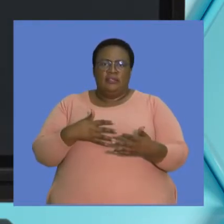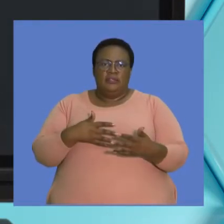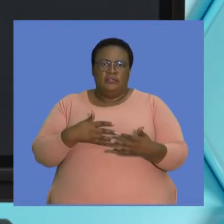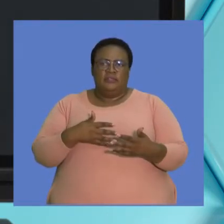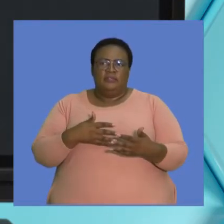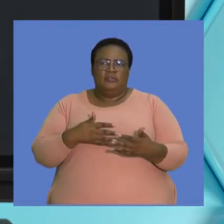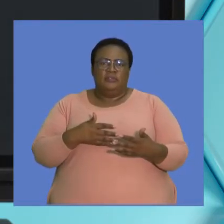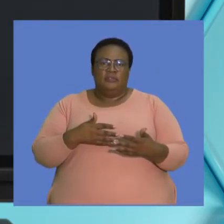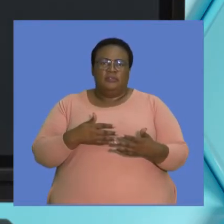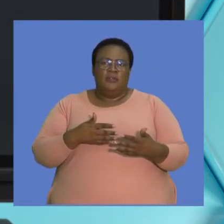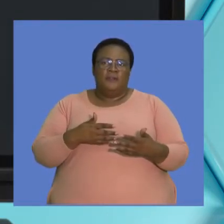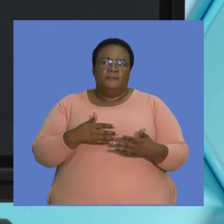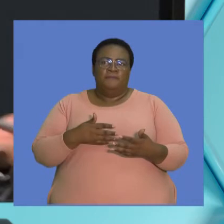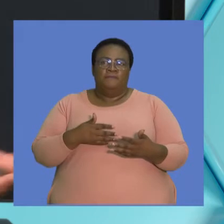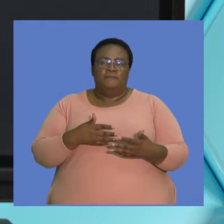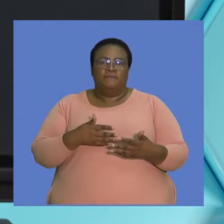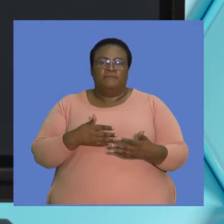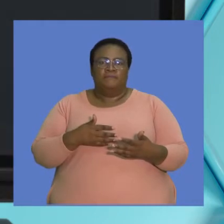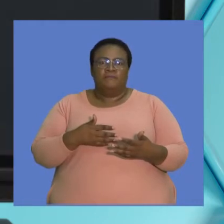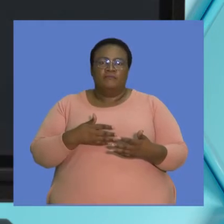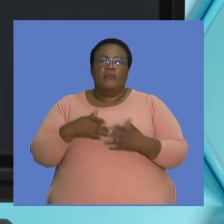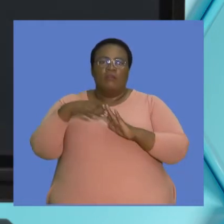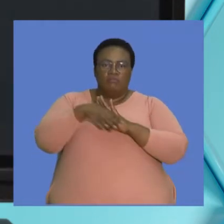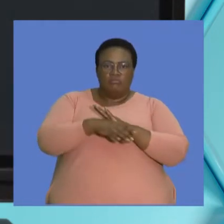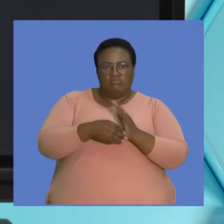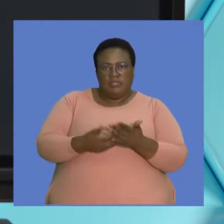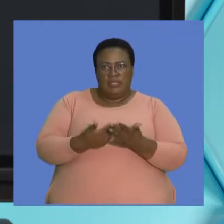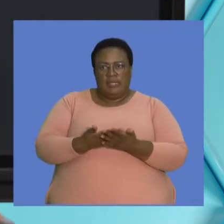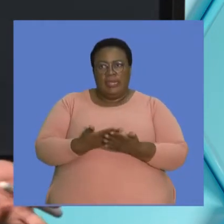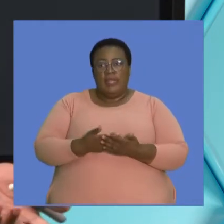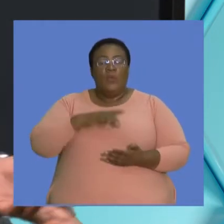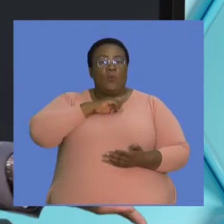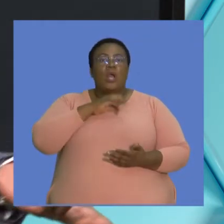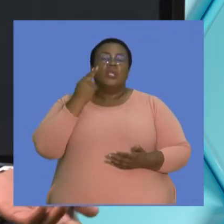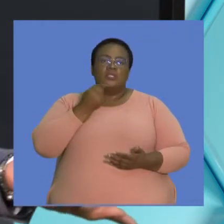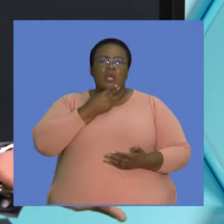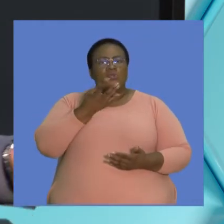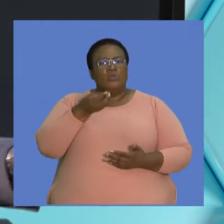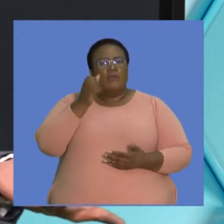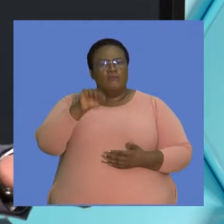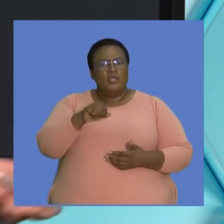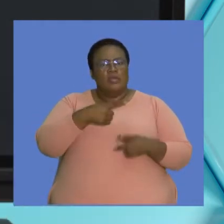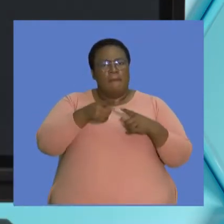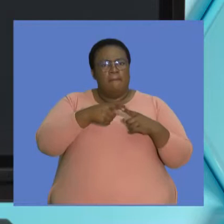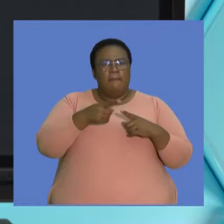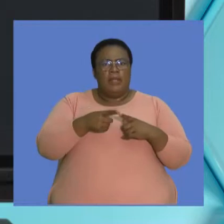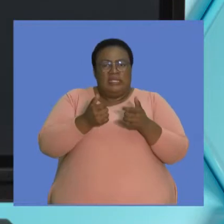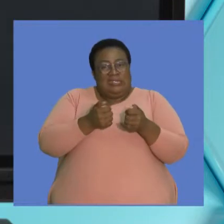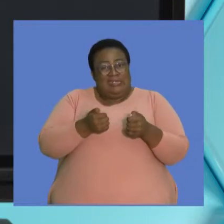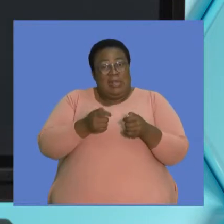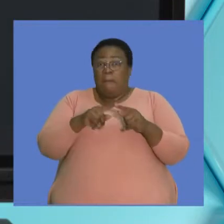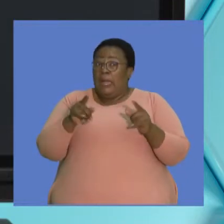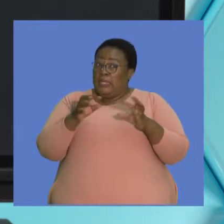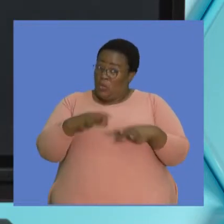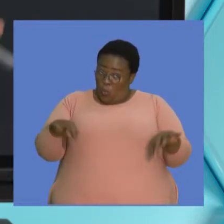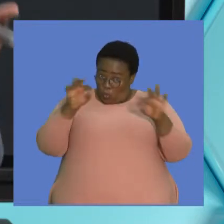anything that is of maybe a liability for that matter. Because really, it is nice to have a PlayStation, but it is